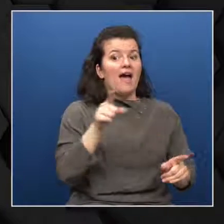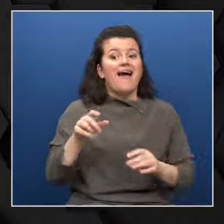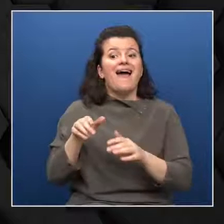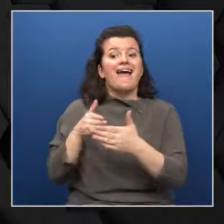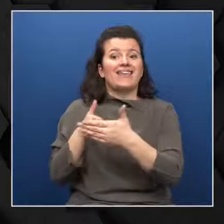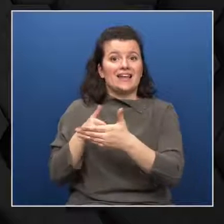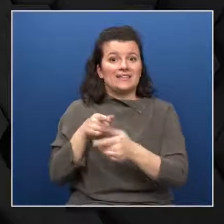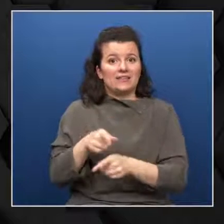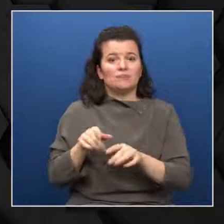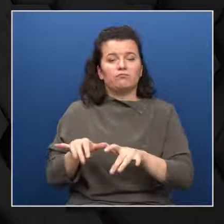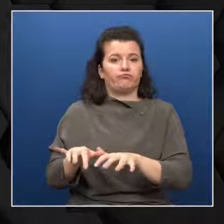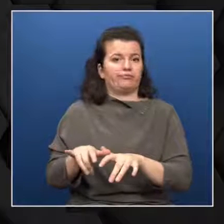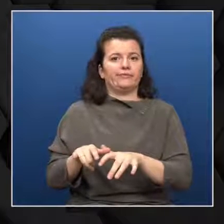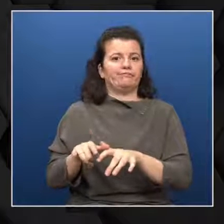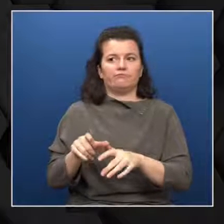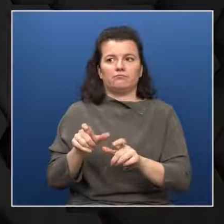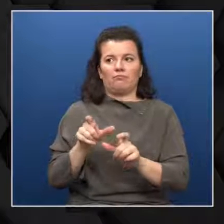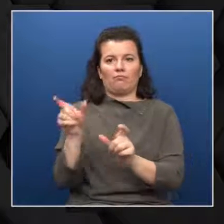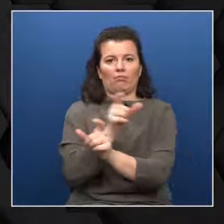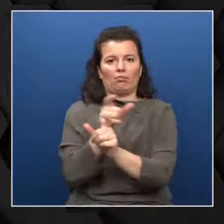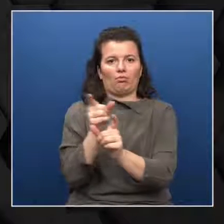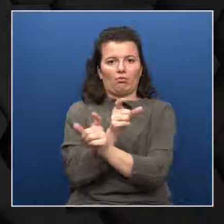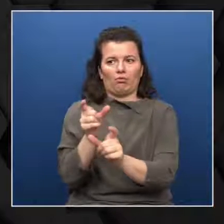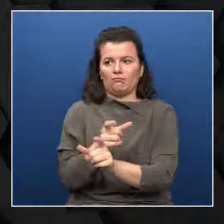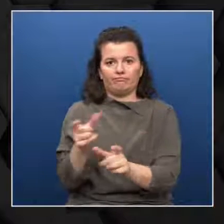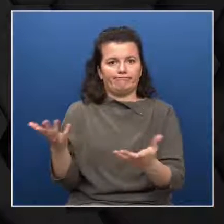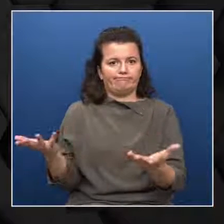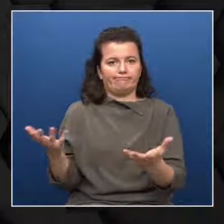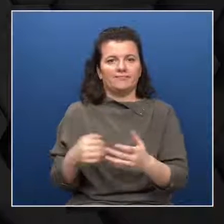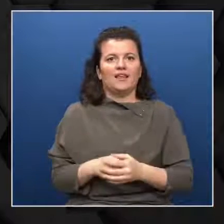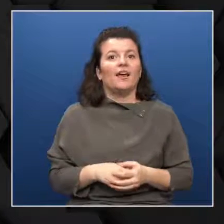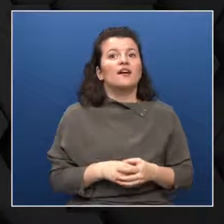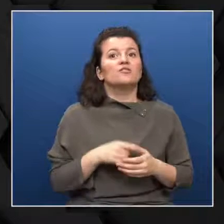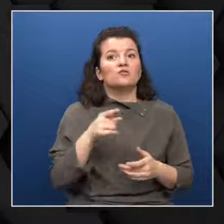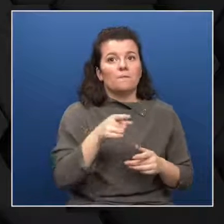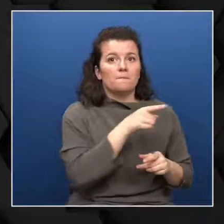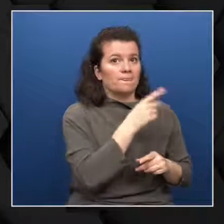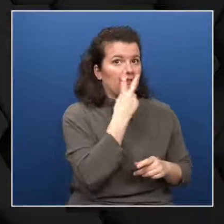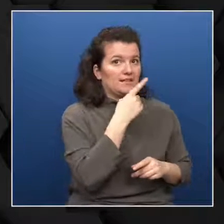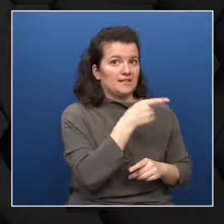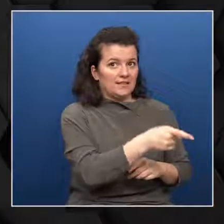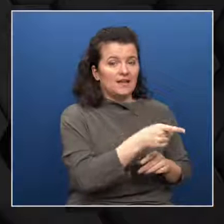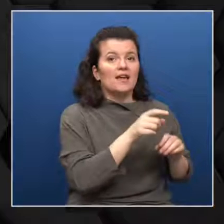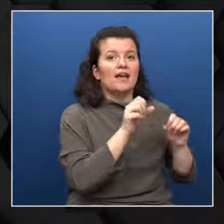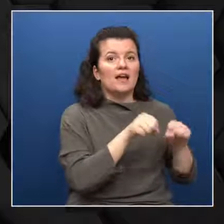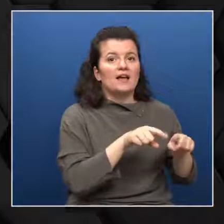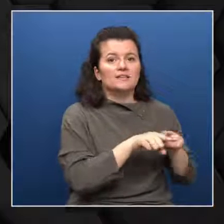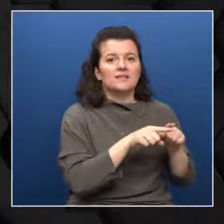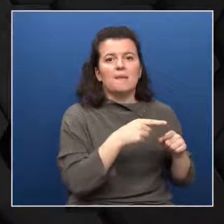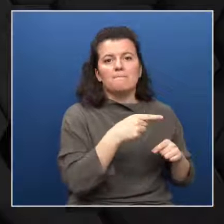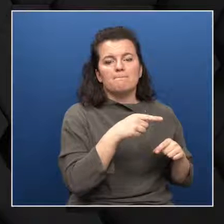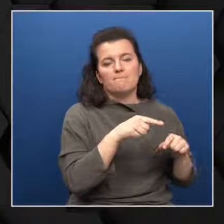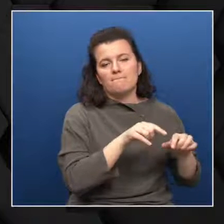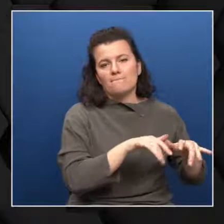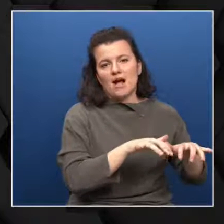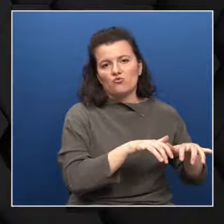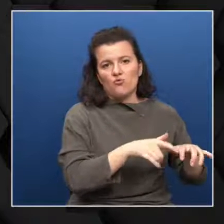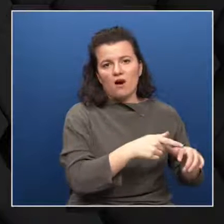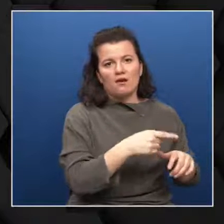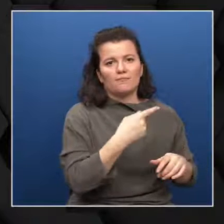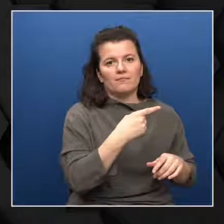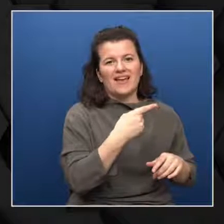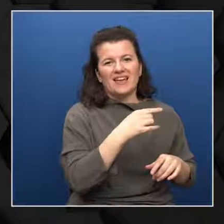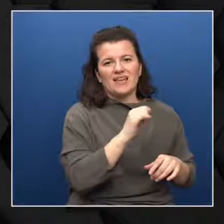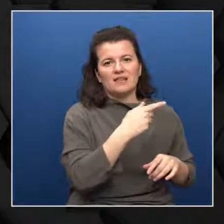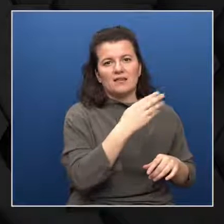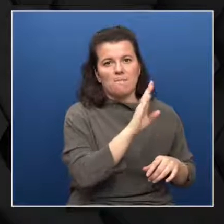it into manual GitHub issue tracking, but I can also take that entire process, because we've got the library for that, and I can put it into